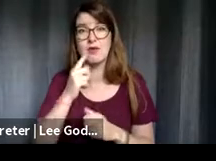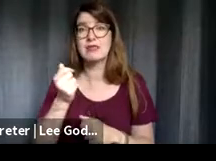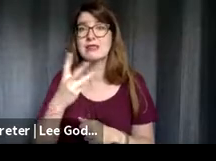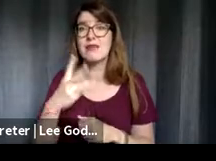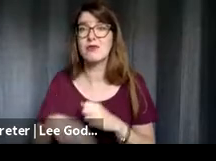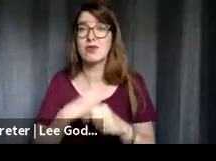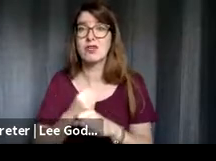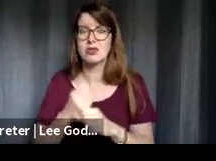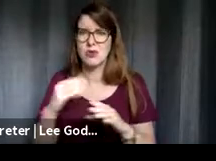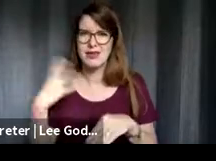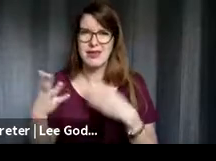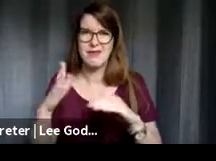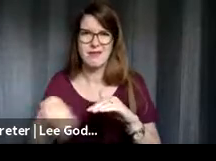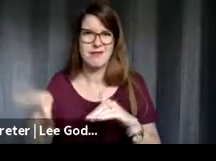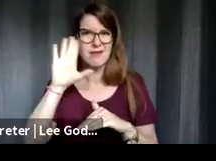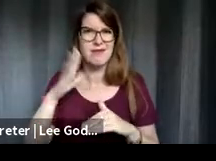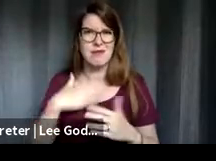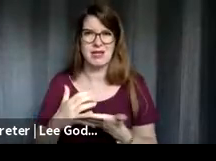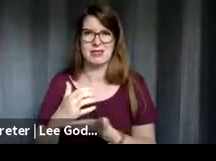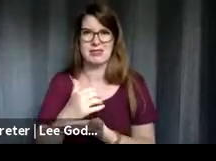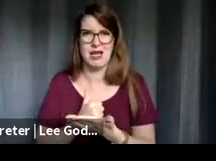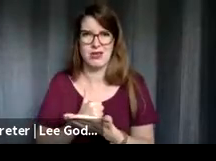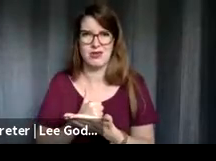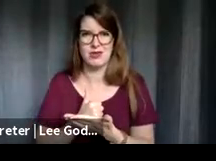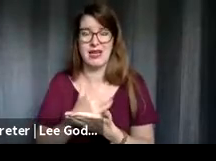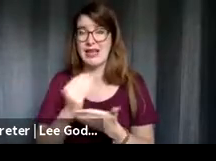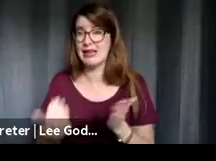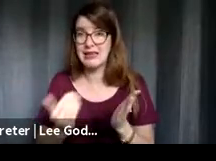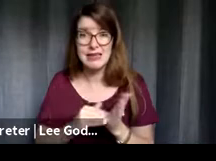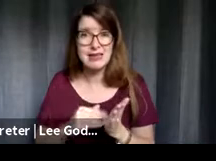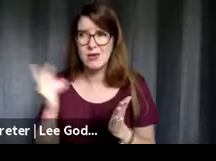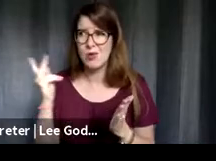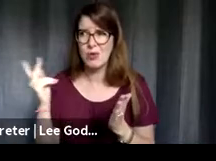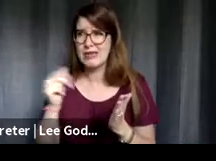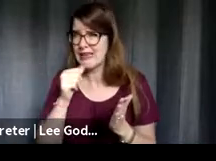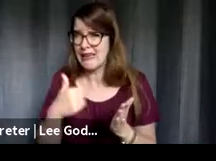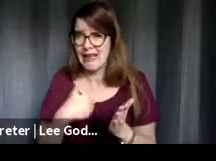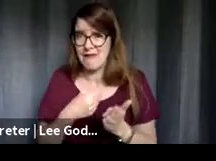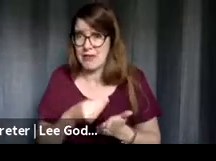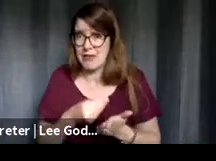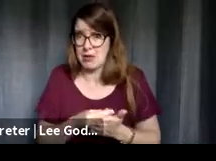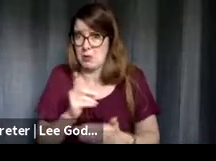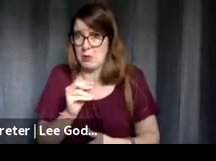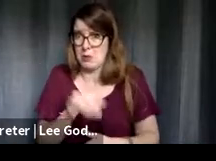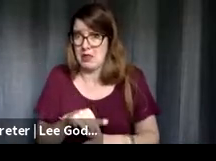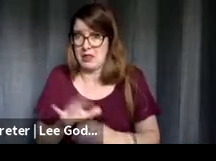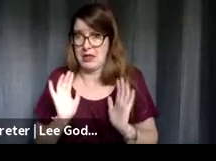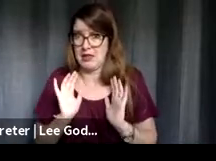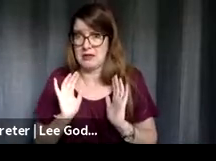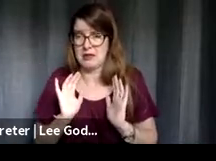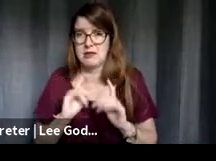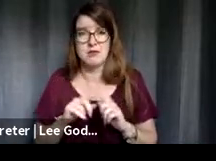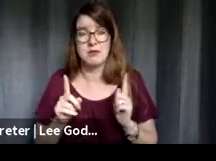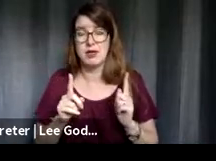give more above my salary. And again, we didn't have the means to do this, but it